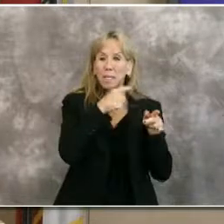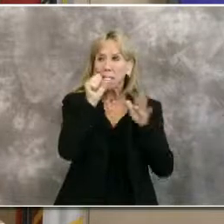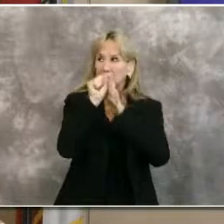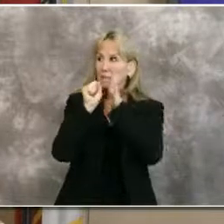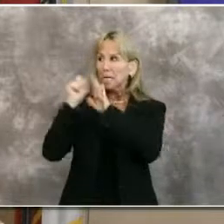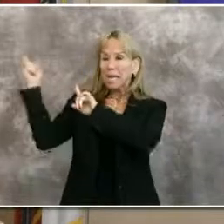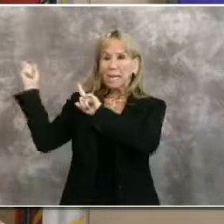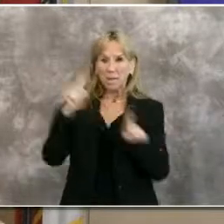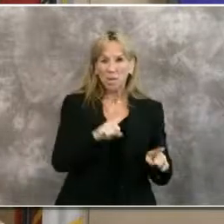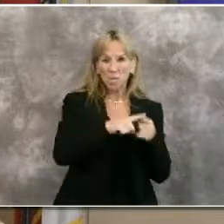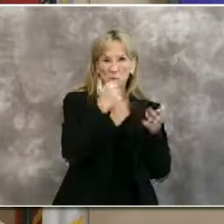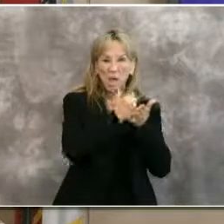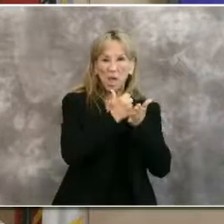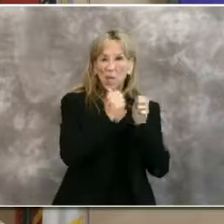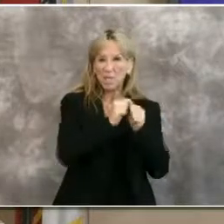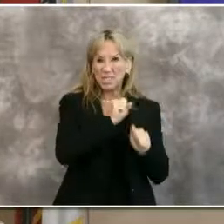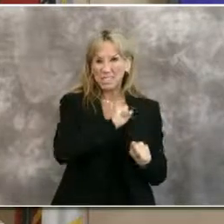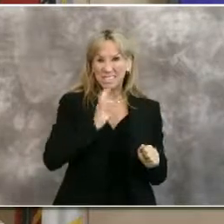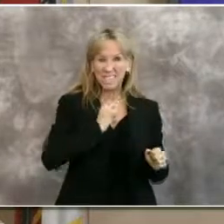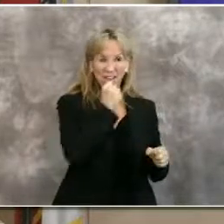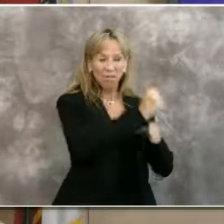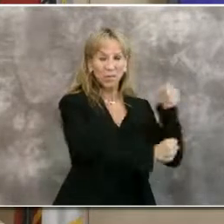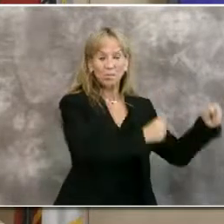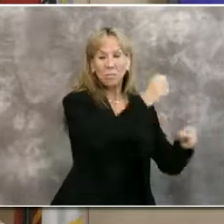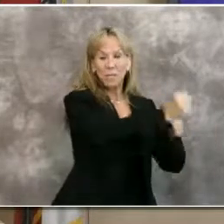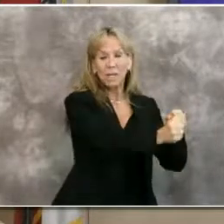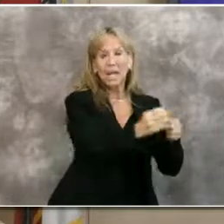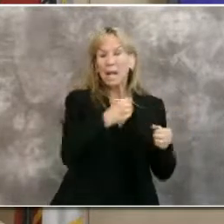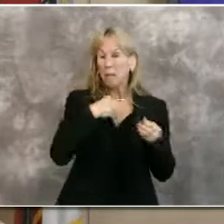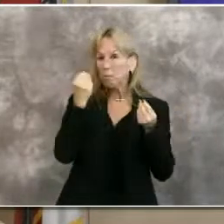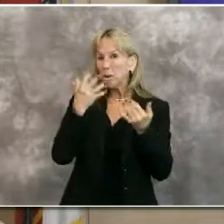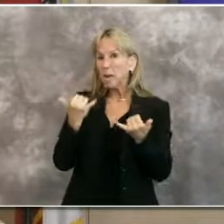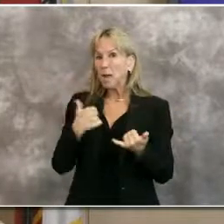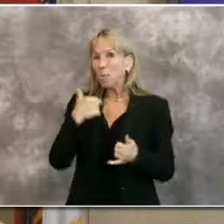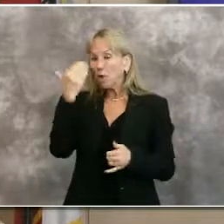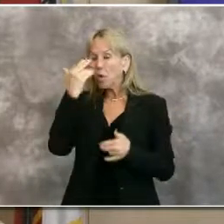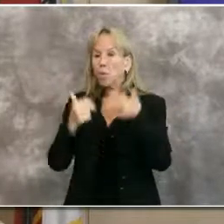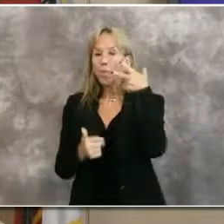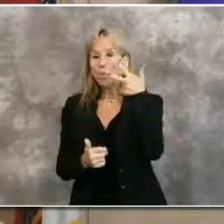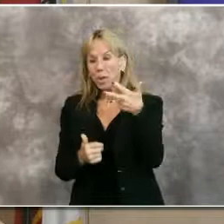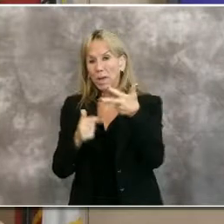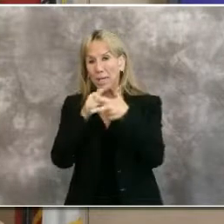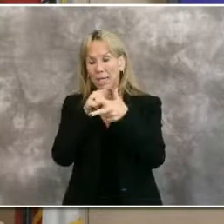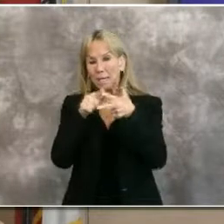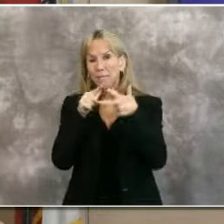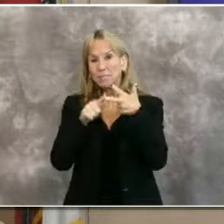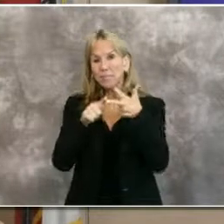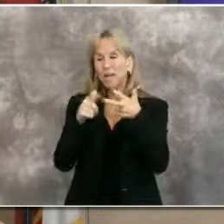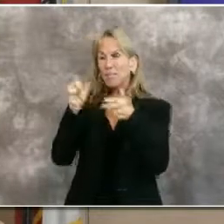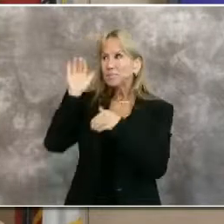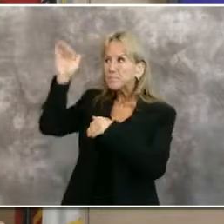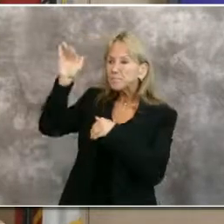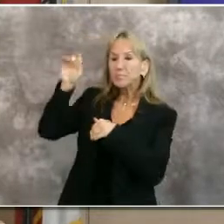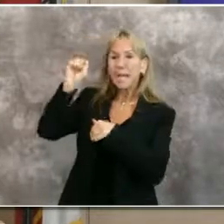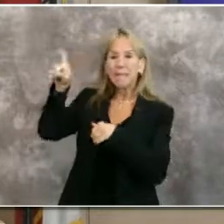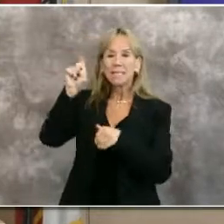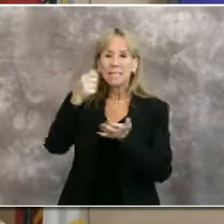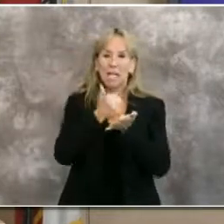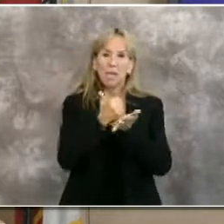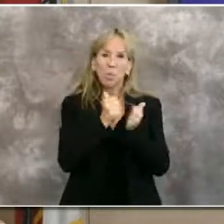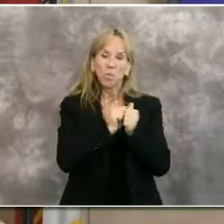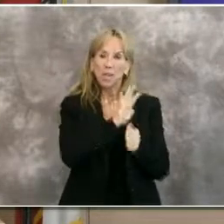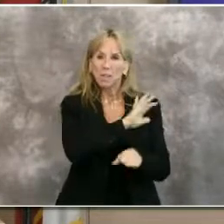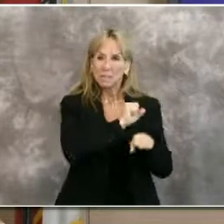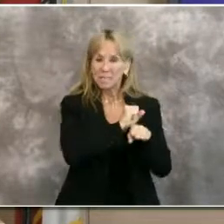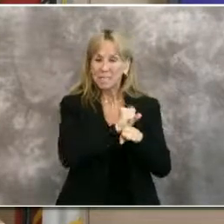with staffing, and the answer to that, three. We've reached out to the state for staffing assistance, and